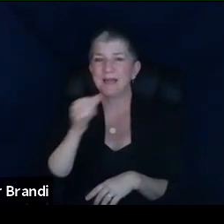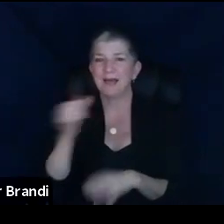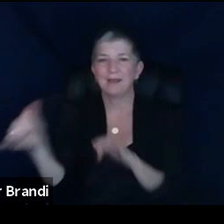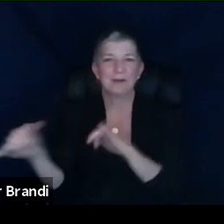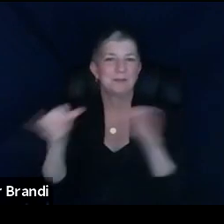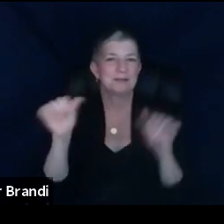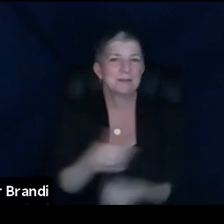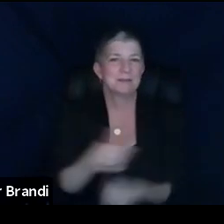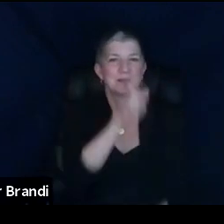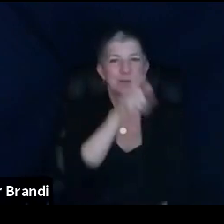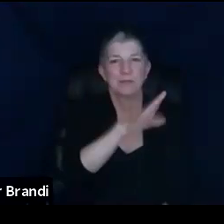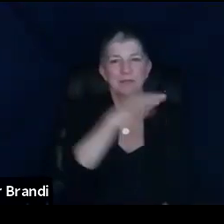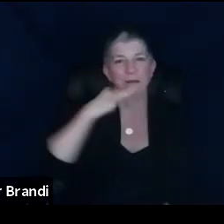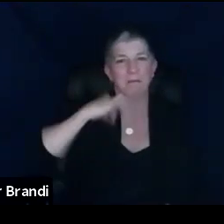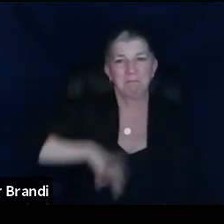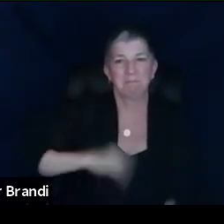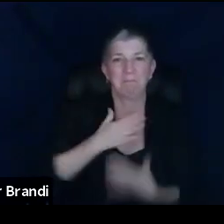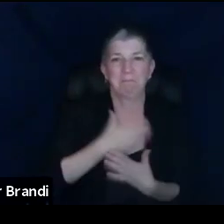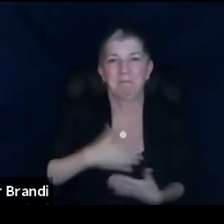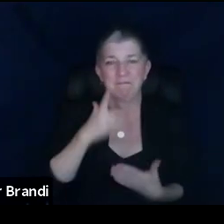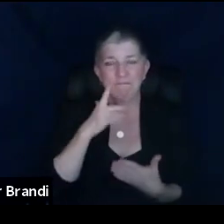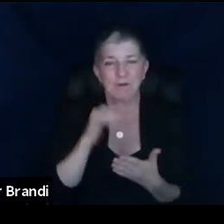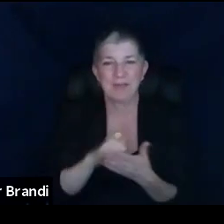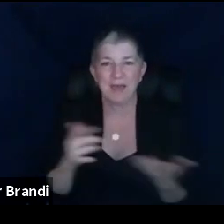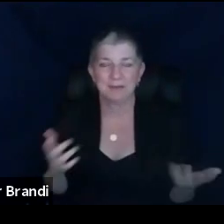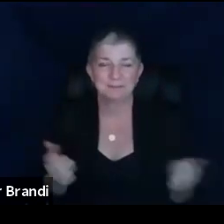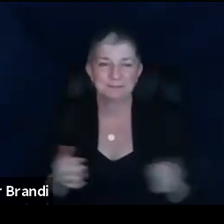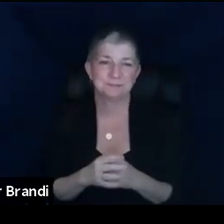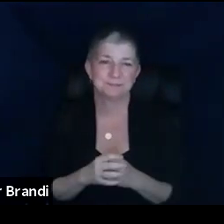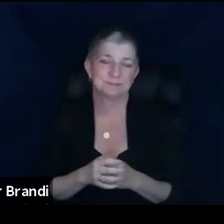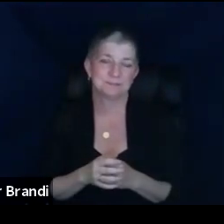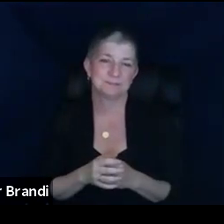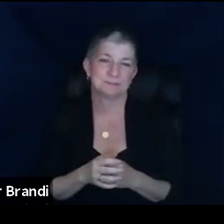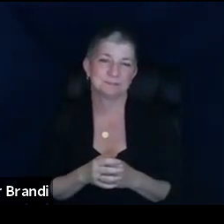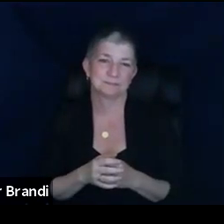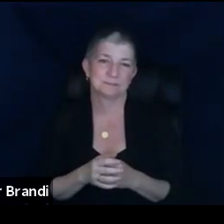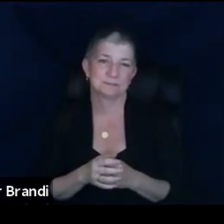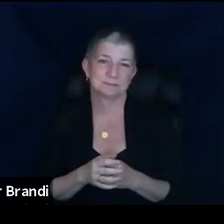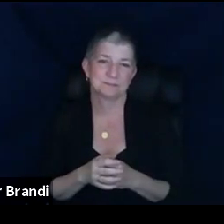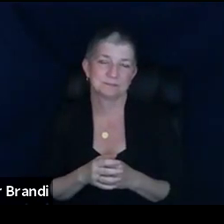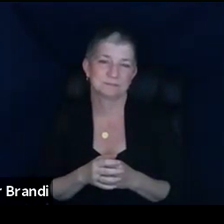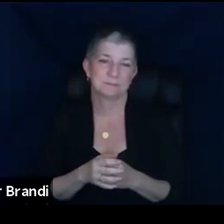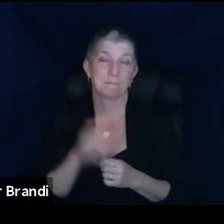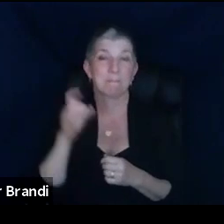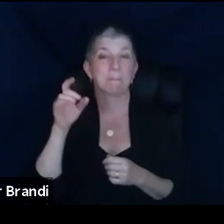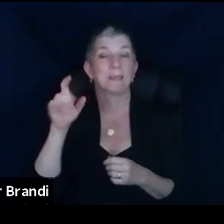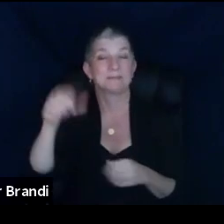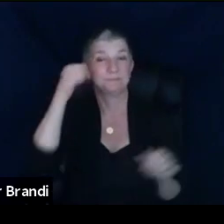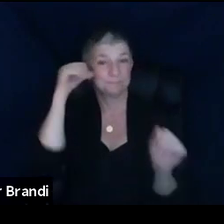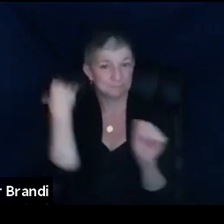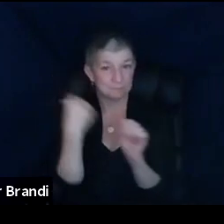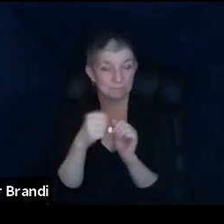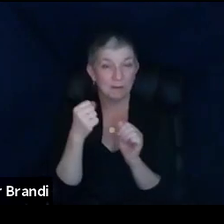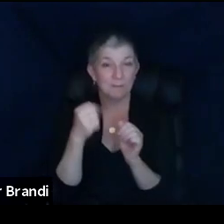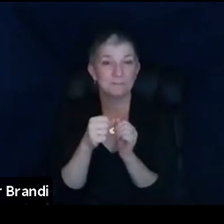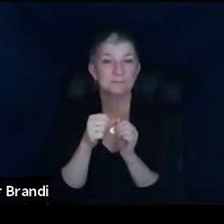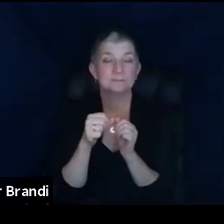gets out of that exchange. And you have to remember that it's